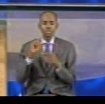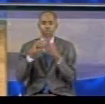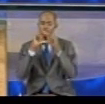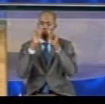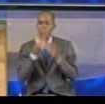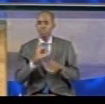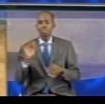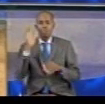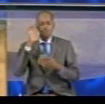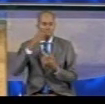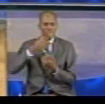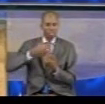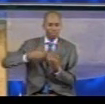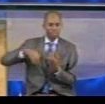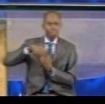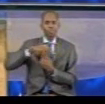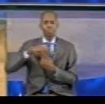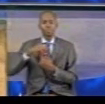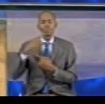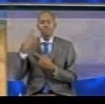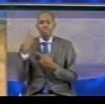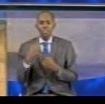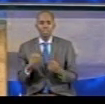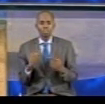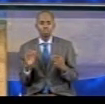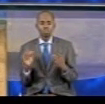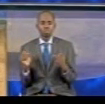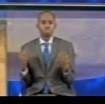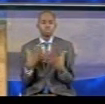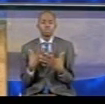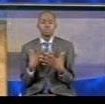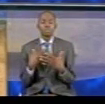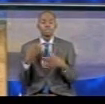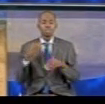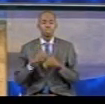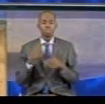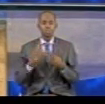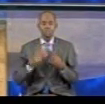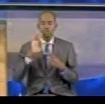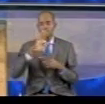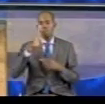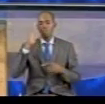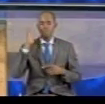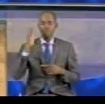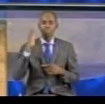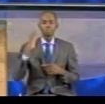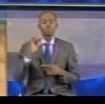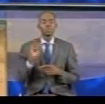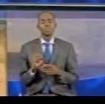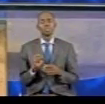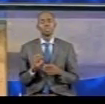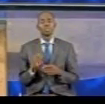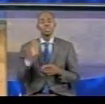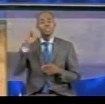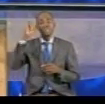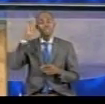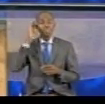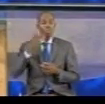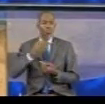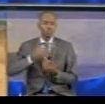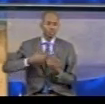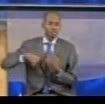turn their threats into your testimony. He'll turn their